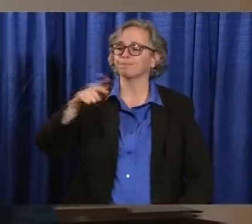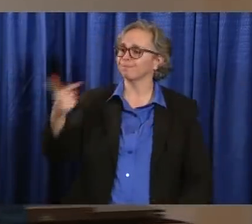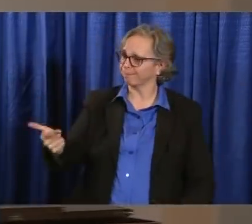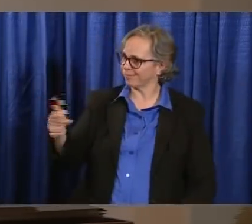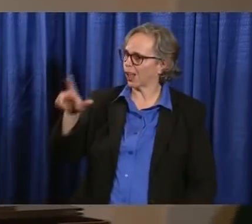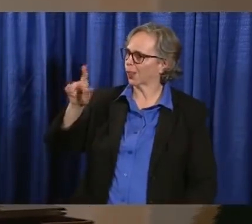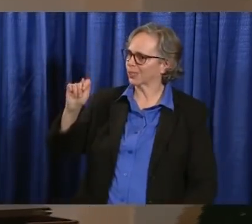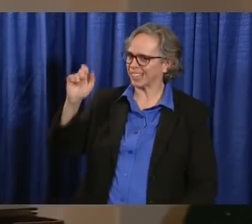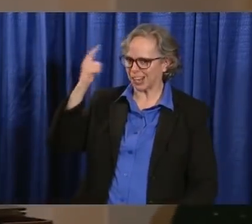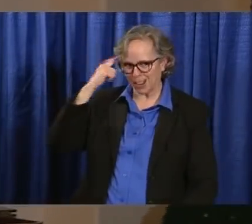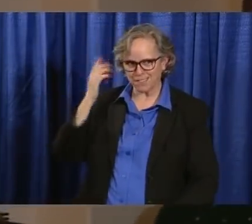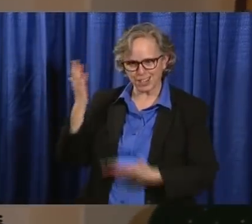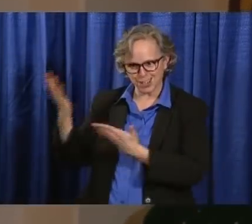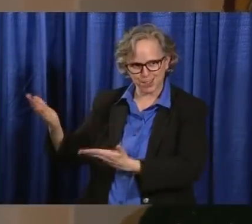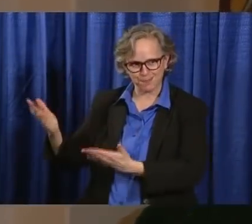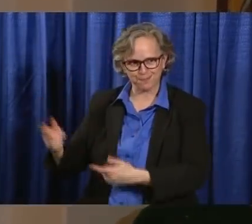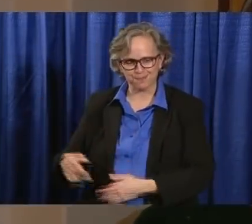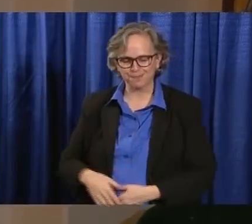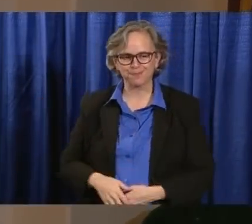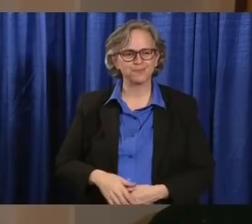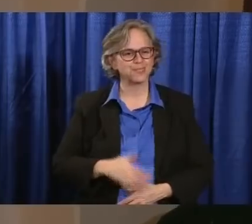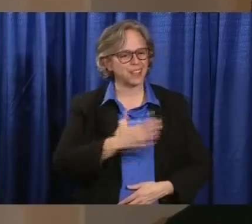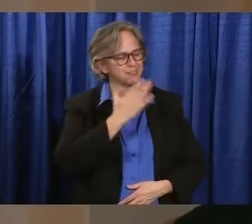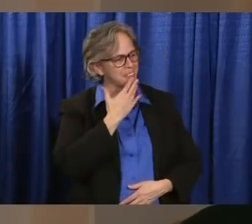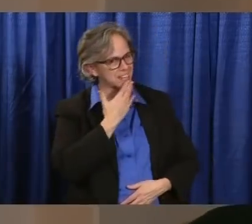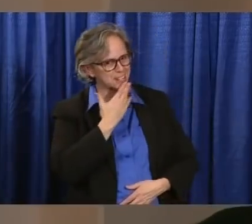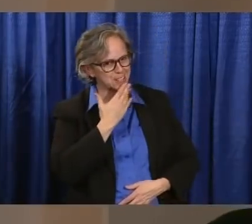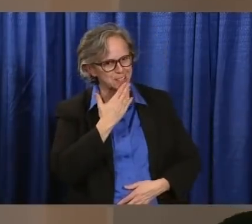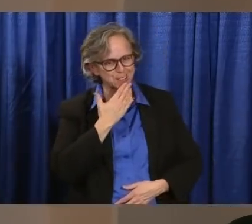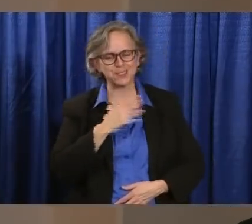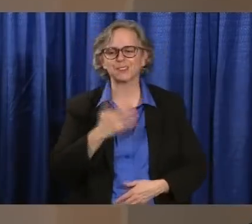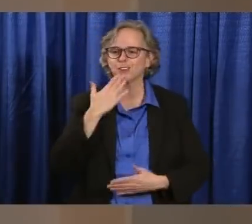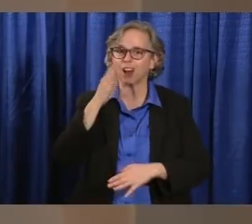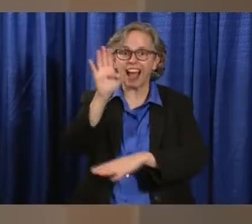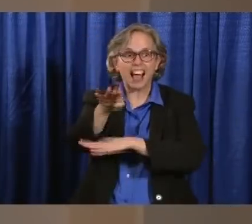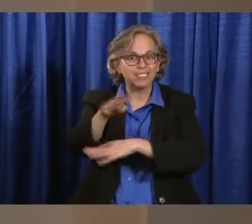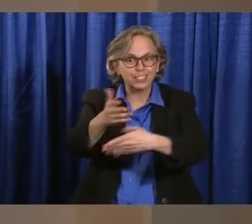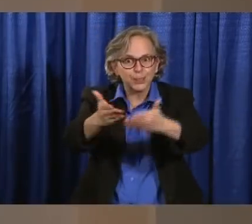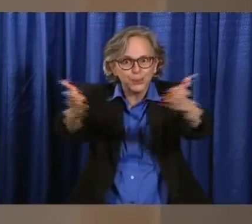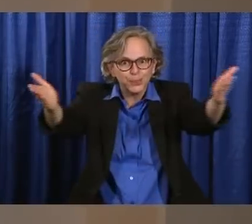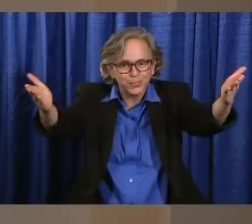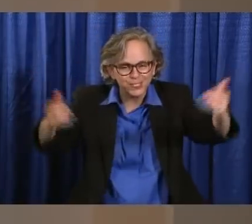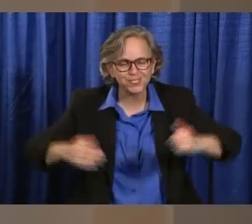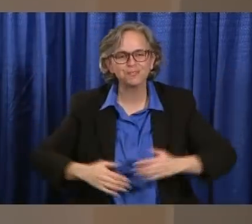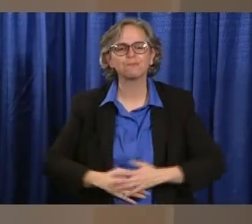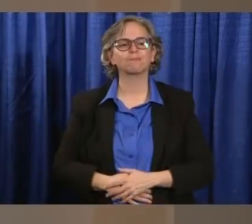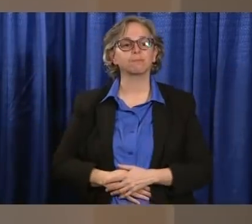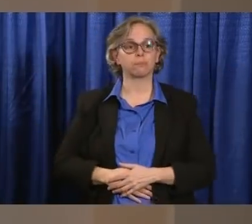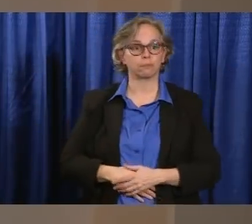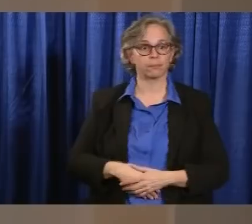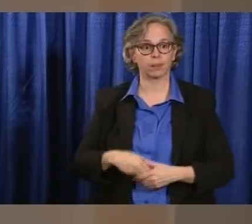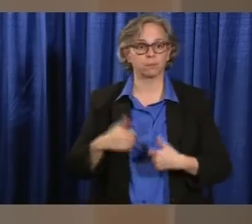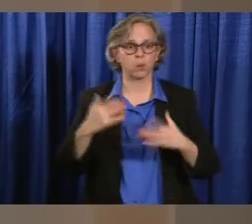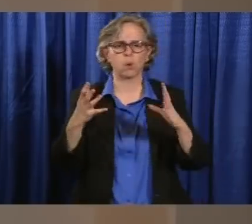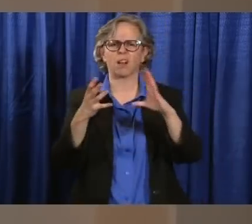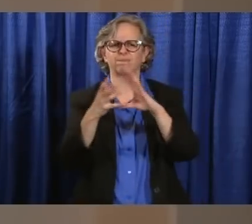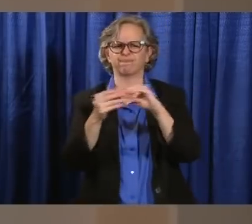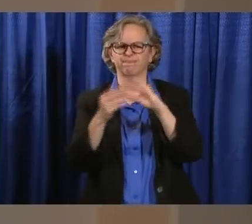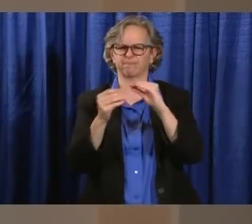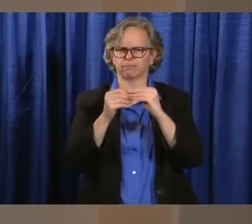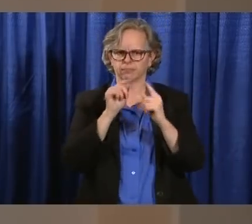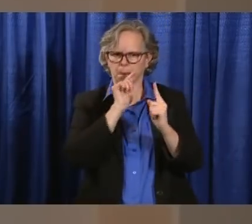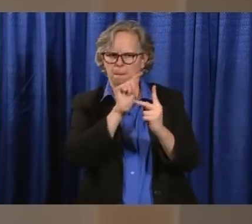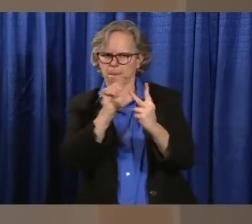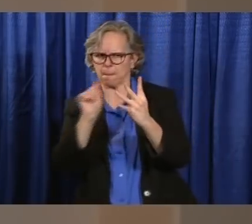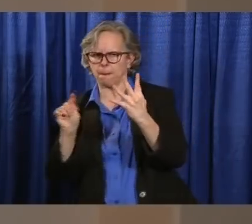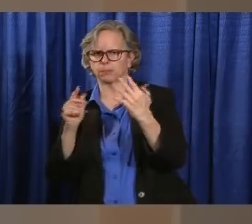Thank you very much, Governor. Good afternoon. I wanted to talk about a couple of things today. We'll first start